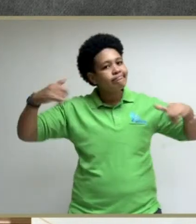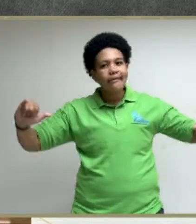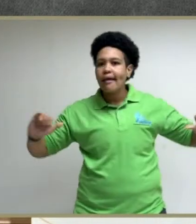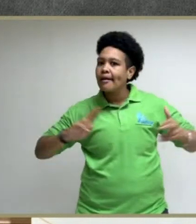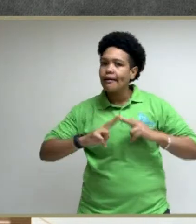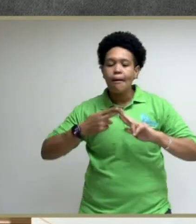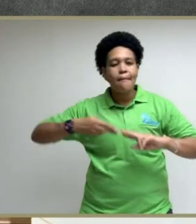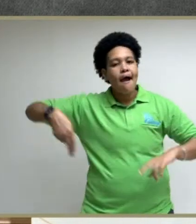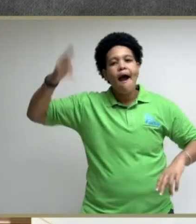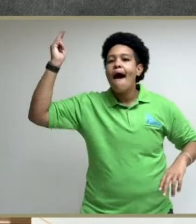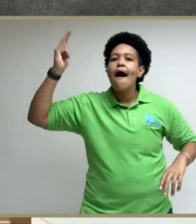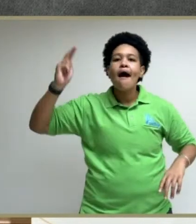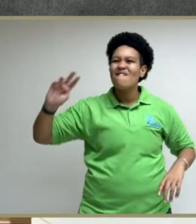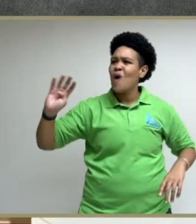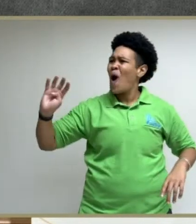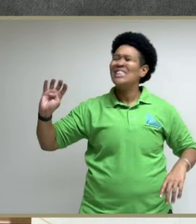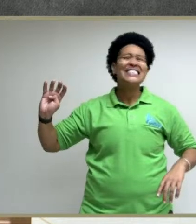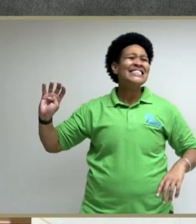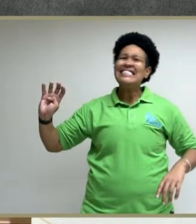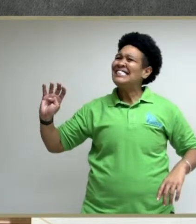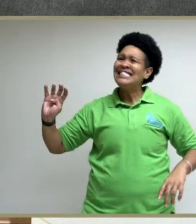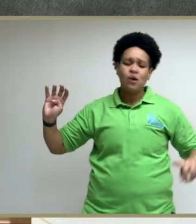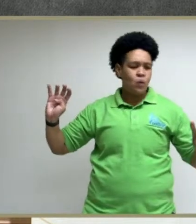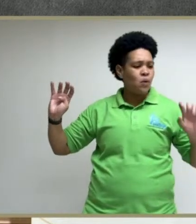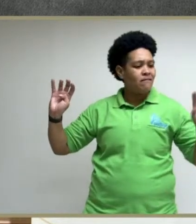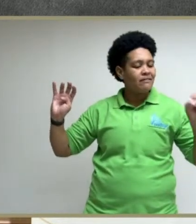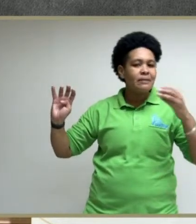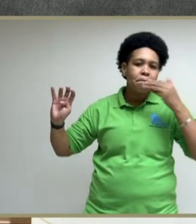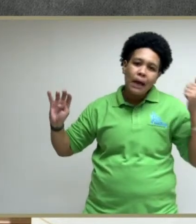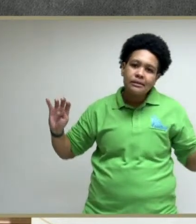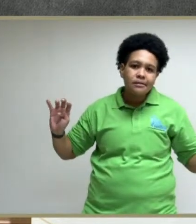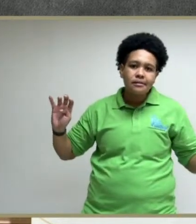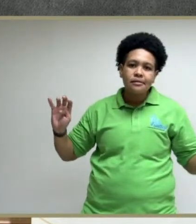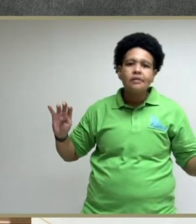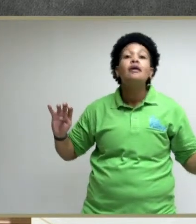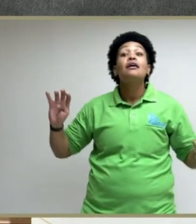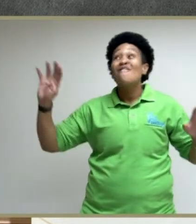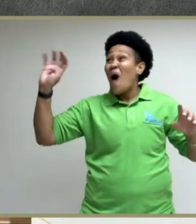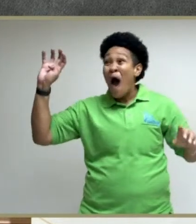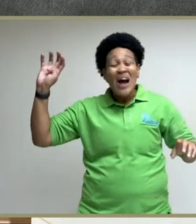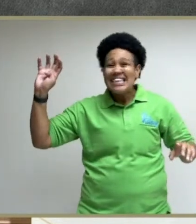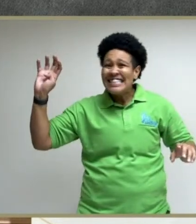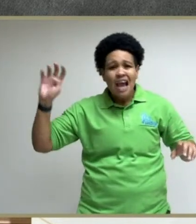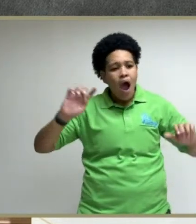numbers down to where we can safely manage within our health system.